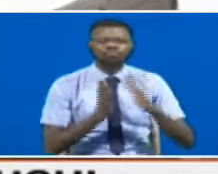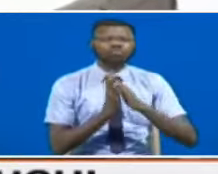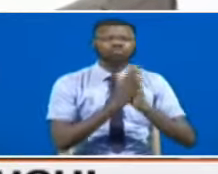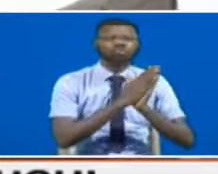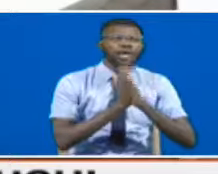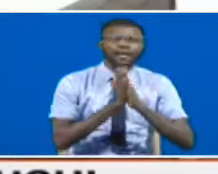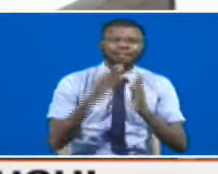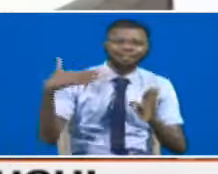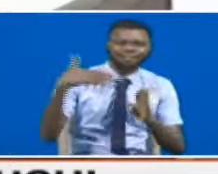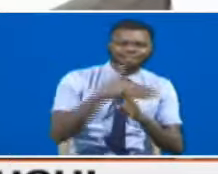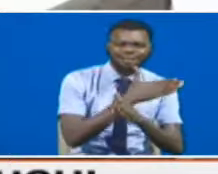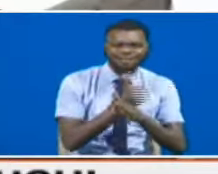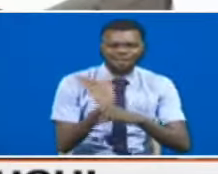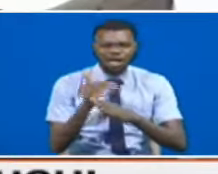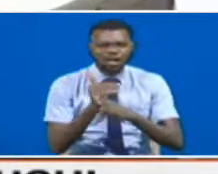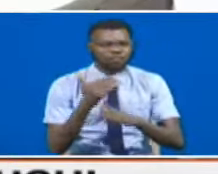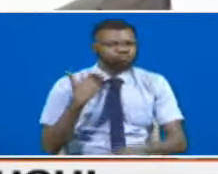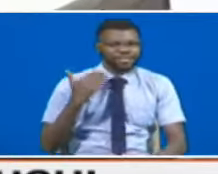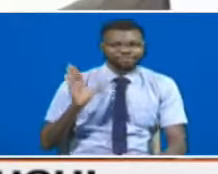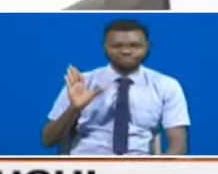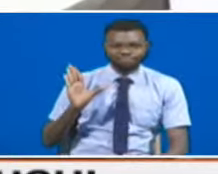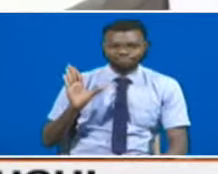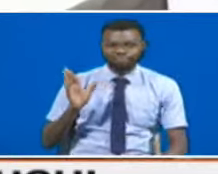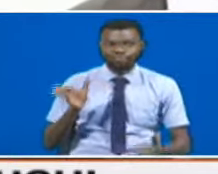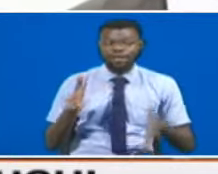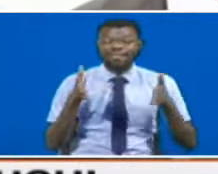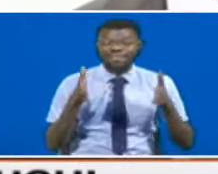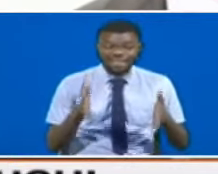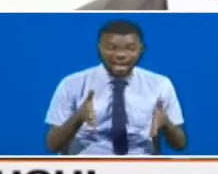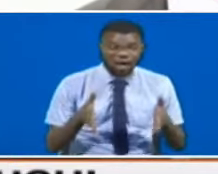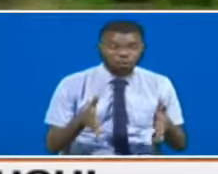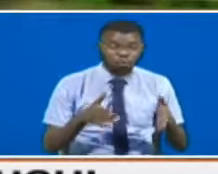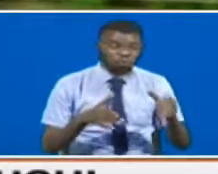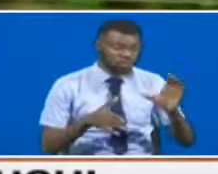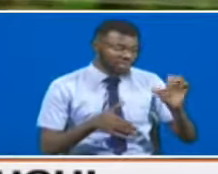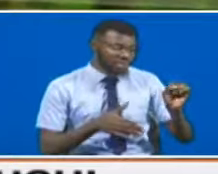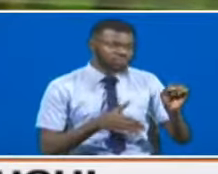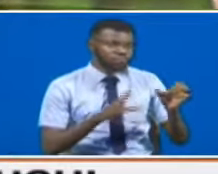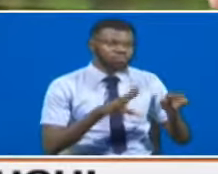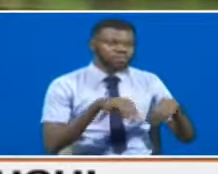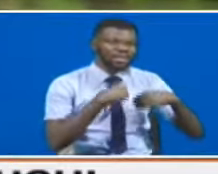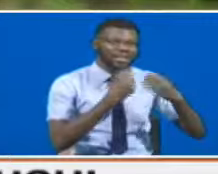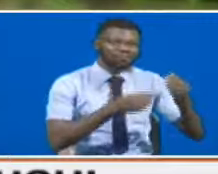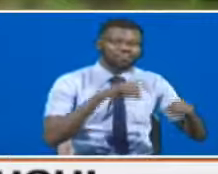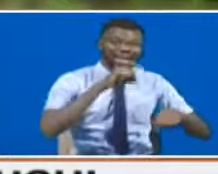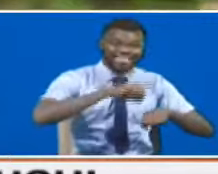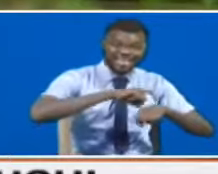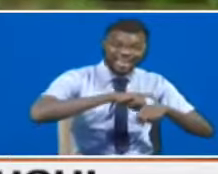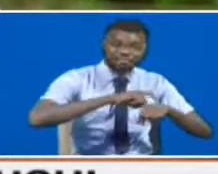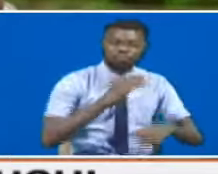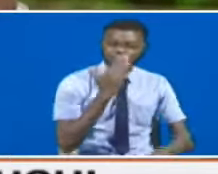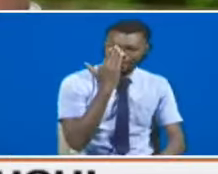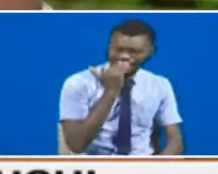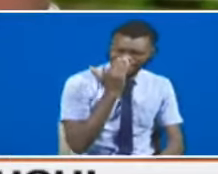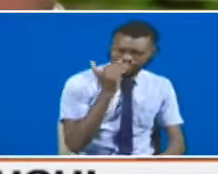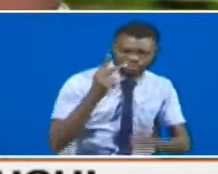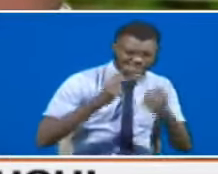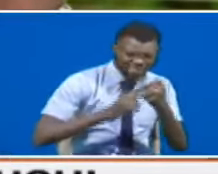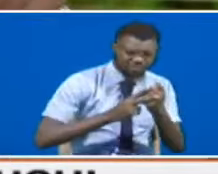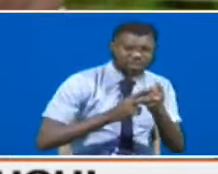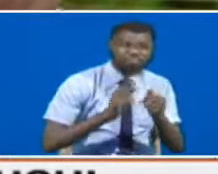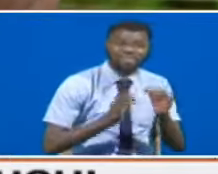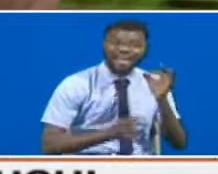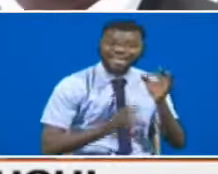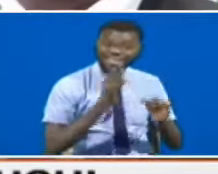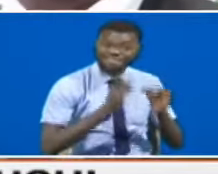since happened. The period that we have given for the demand to the CS is a 7-day demand notice. Should the ministry